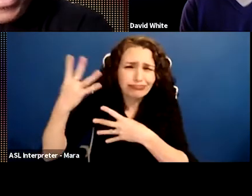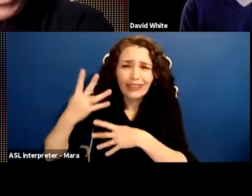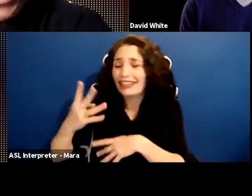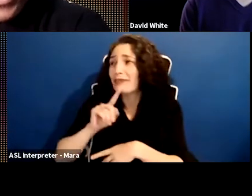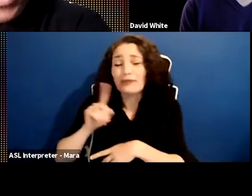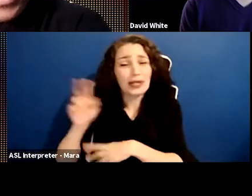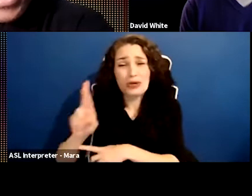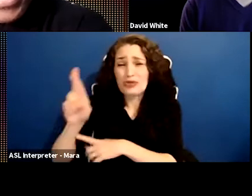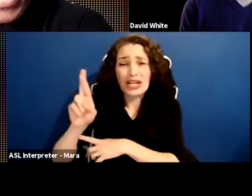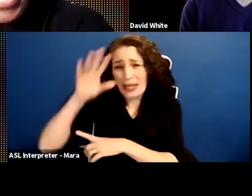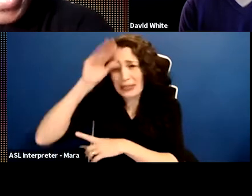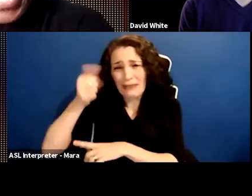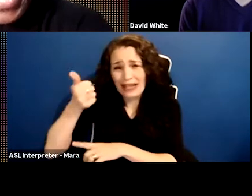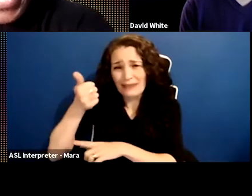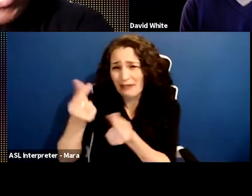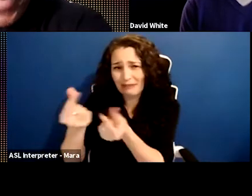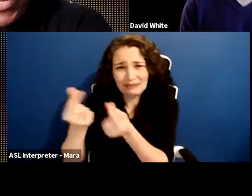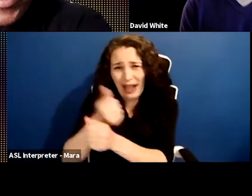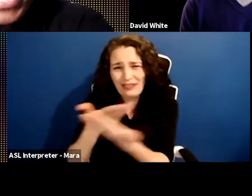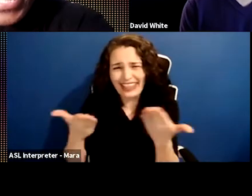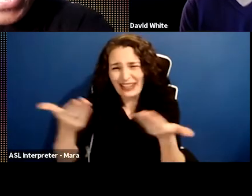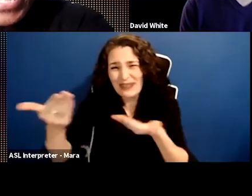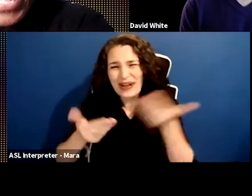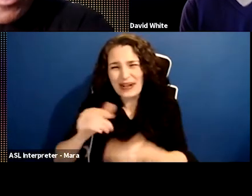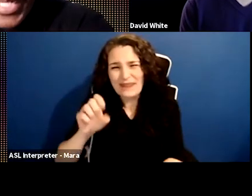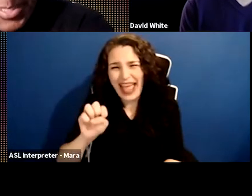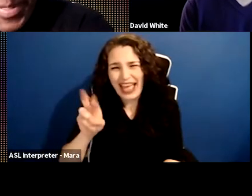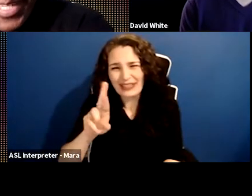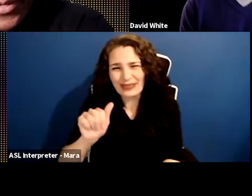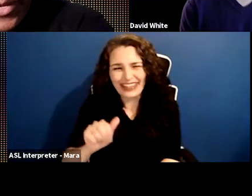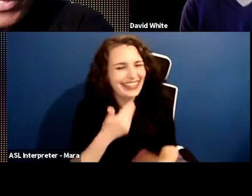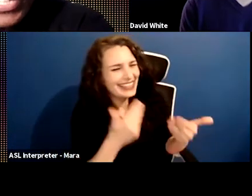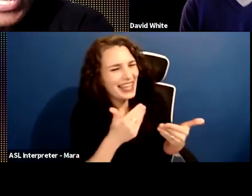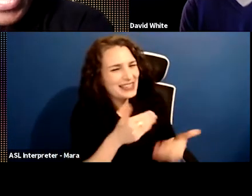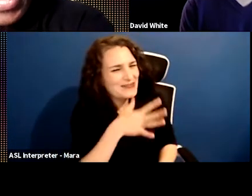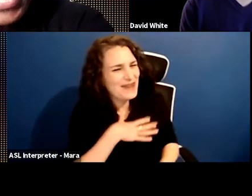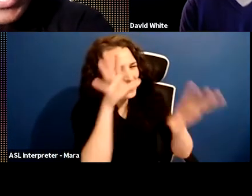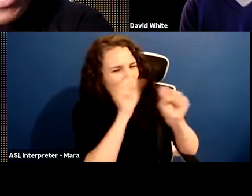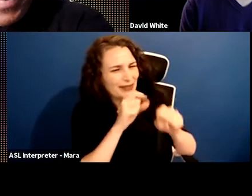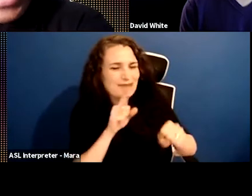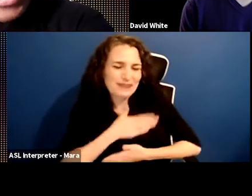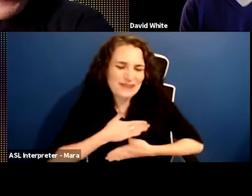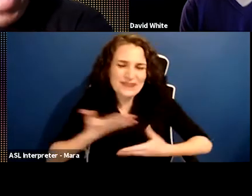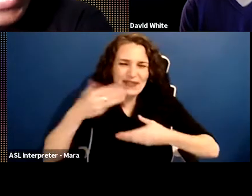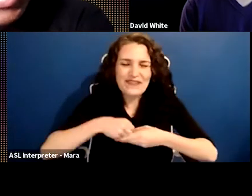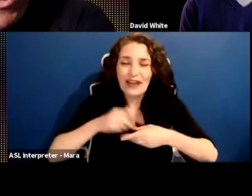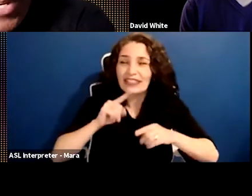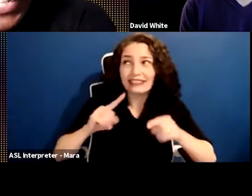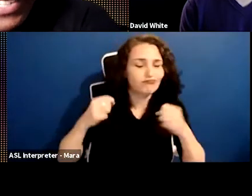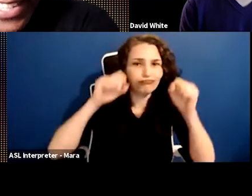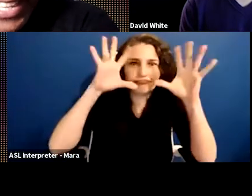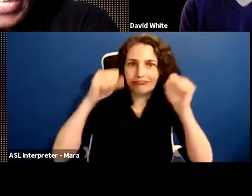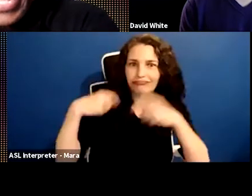man. Welcome, Ezra. Thank you, Madam President. Pleasure to be involved. And this has been an